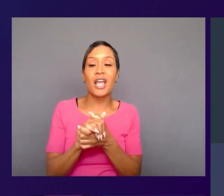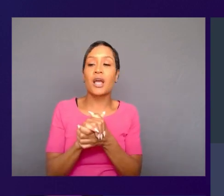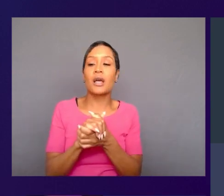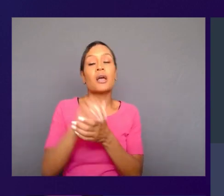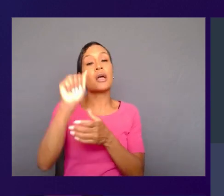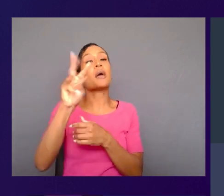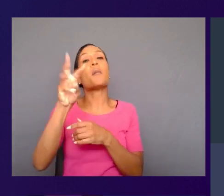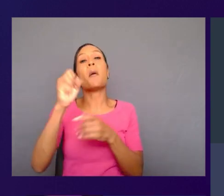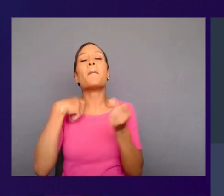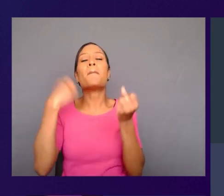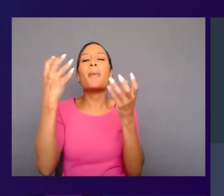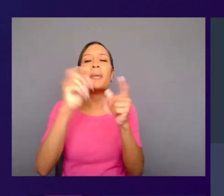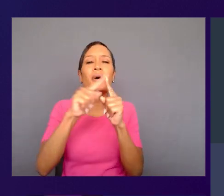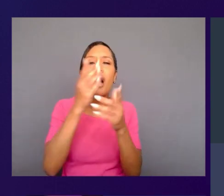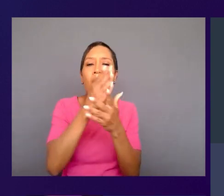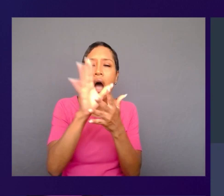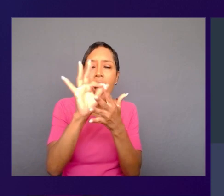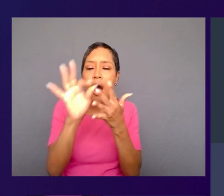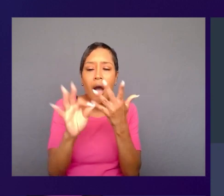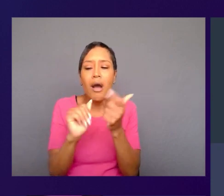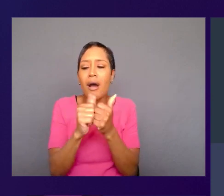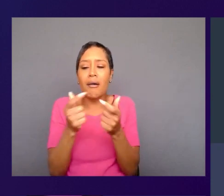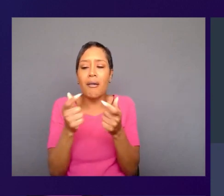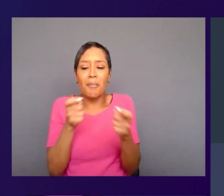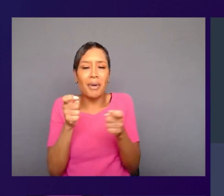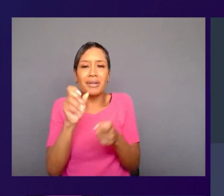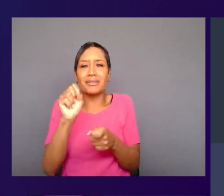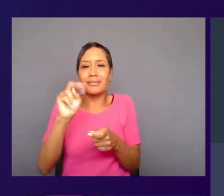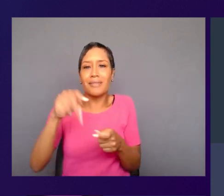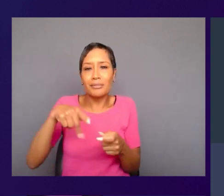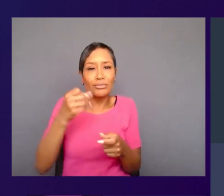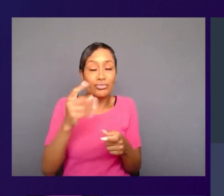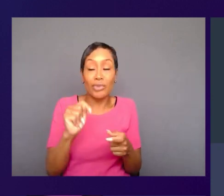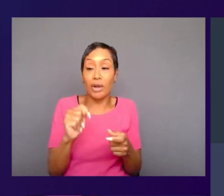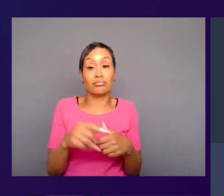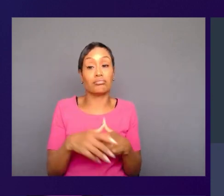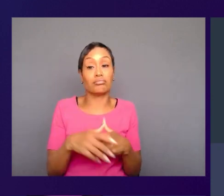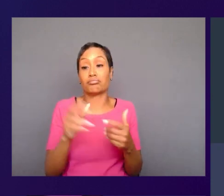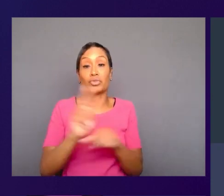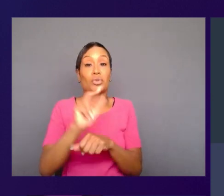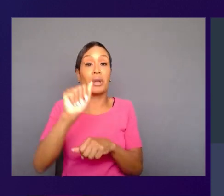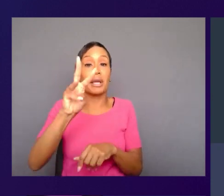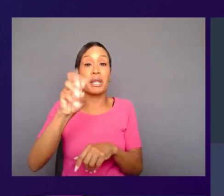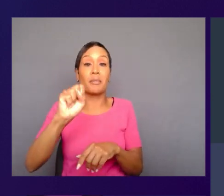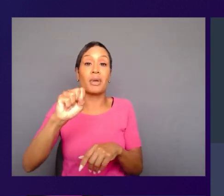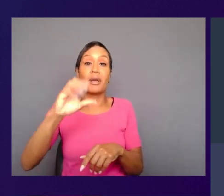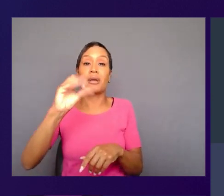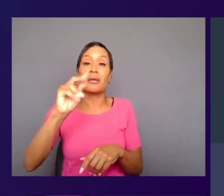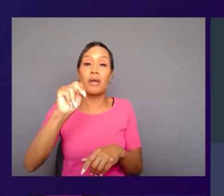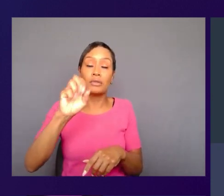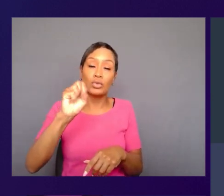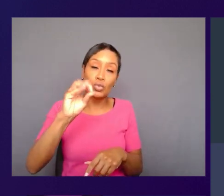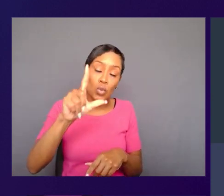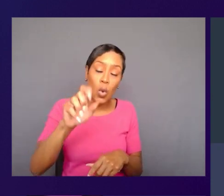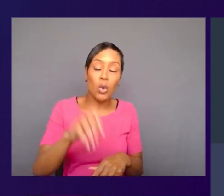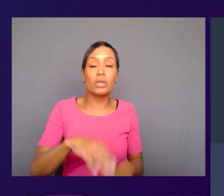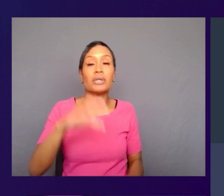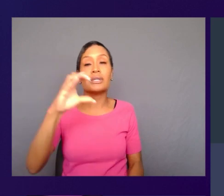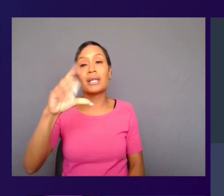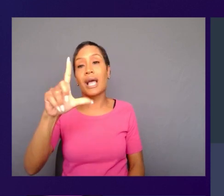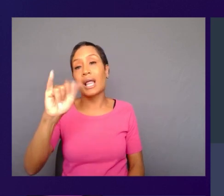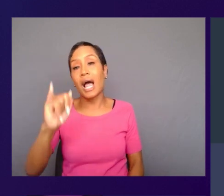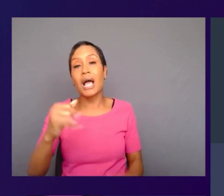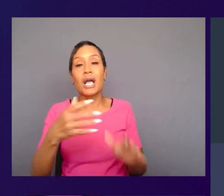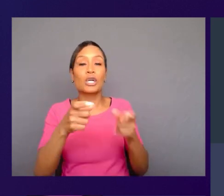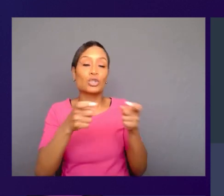has multiple options for helping you to manage your snapshots. You can do this while using the AWS console or CLIs to create or delete copy.